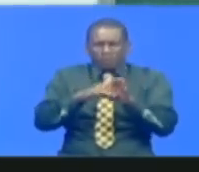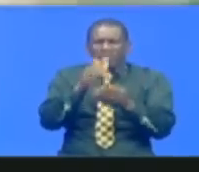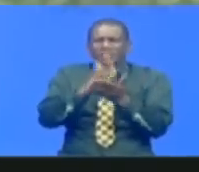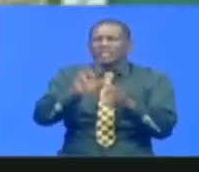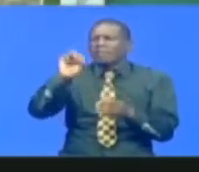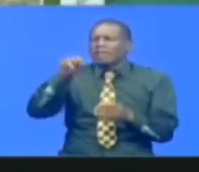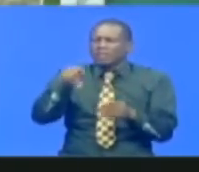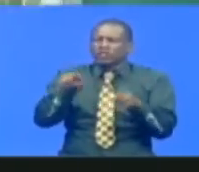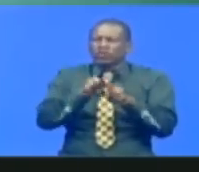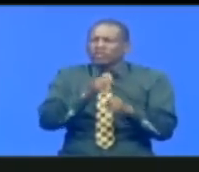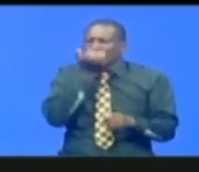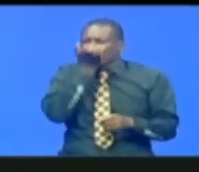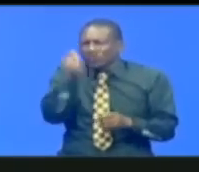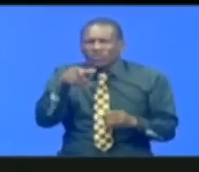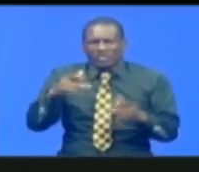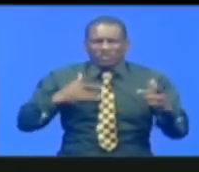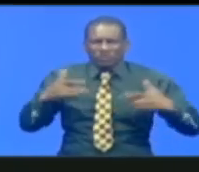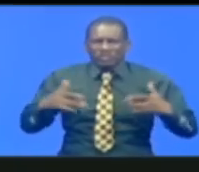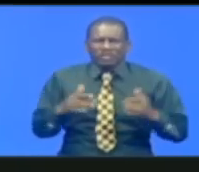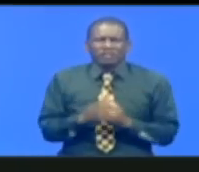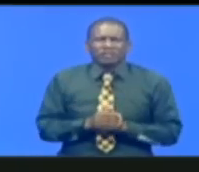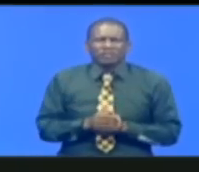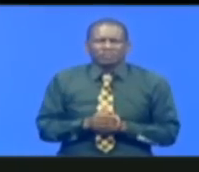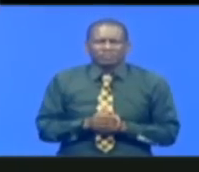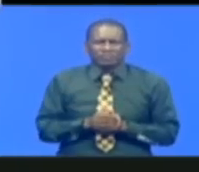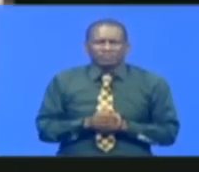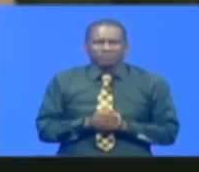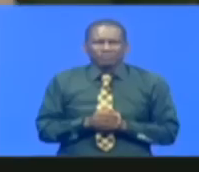however, dismissed these concerns.